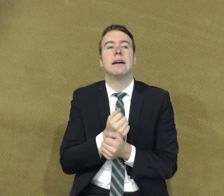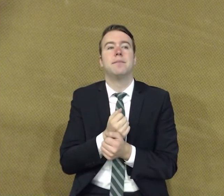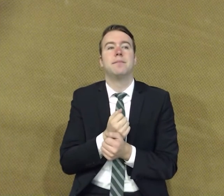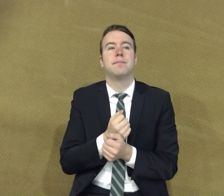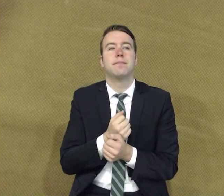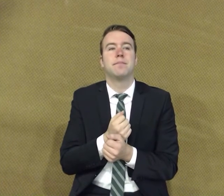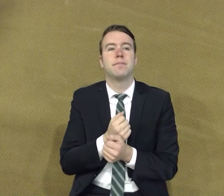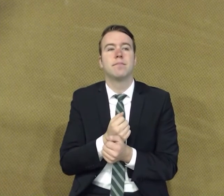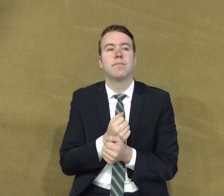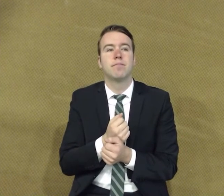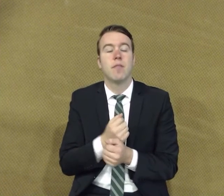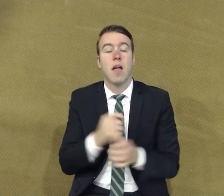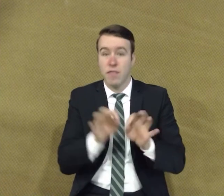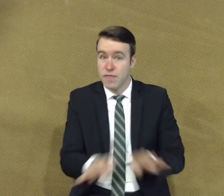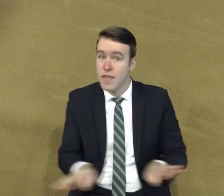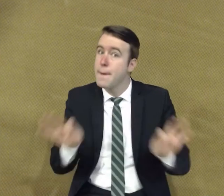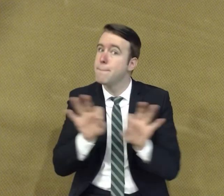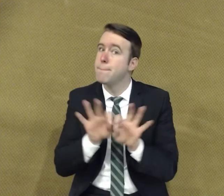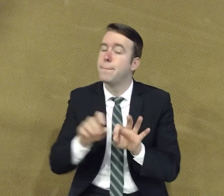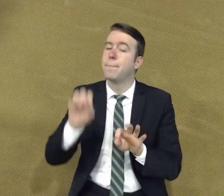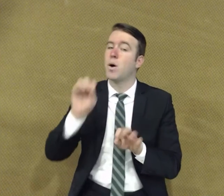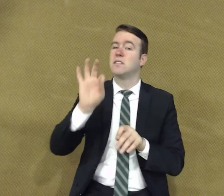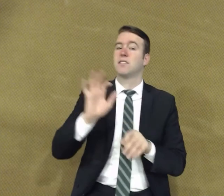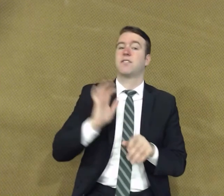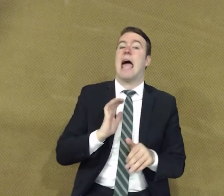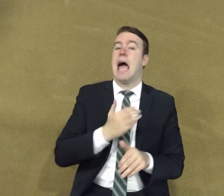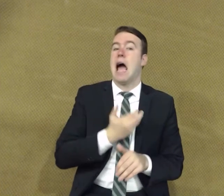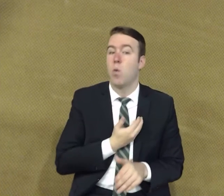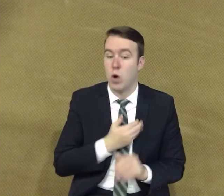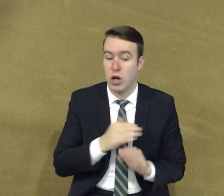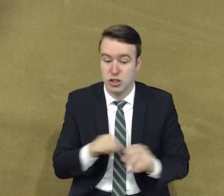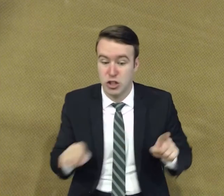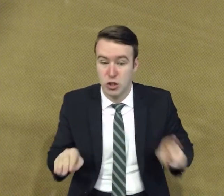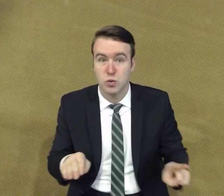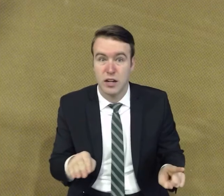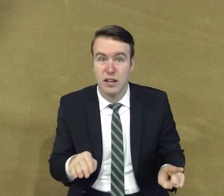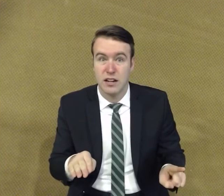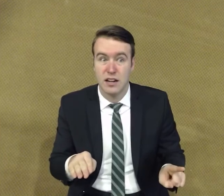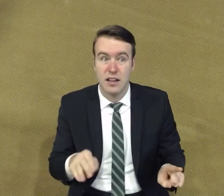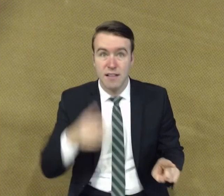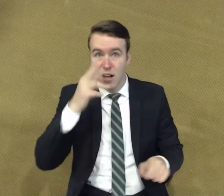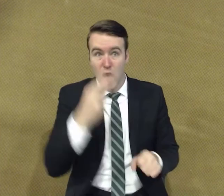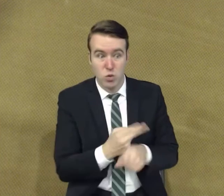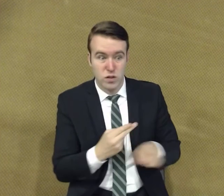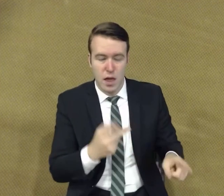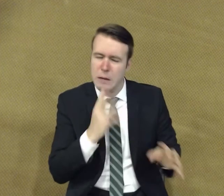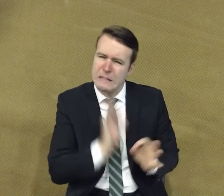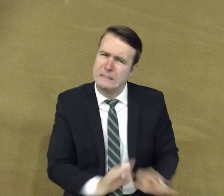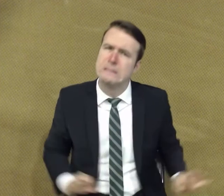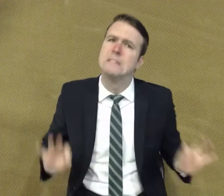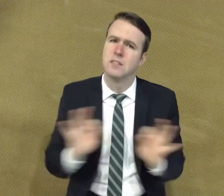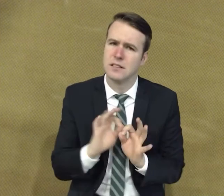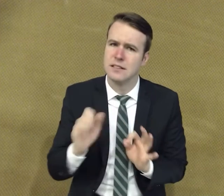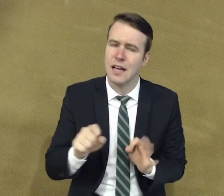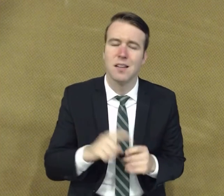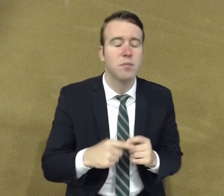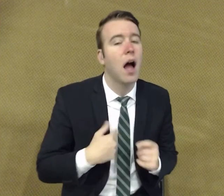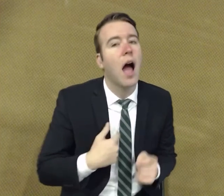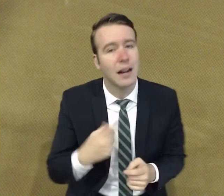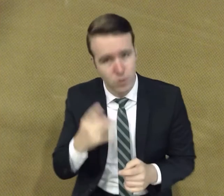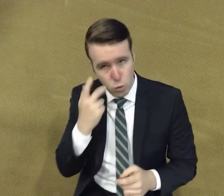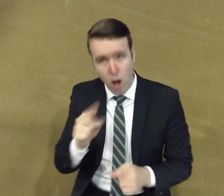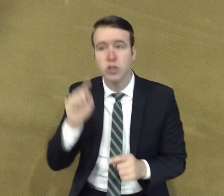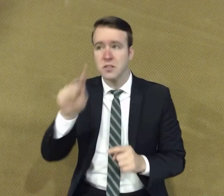world holds the importance of our children being used of God. But I have watched